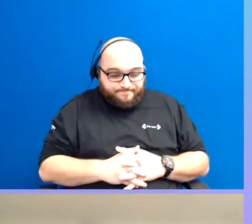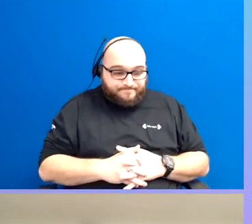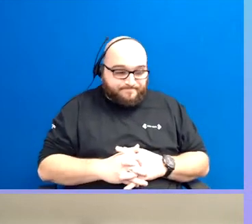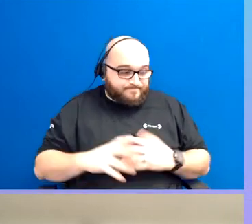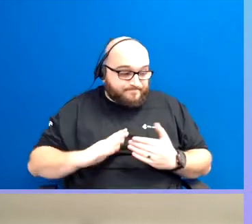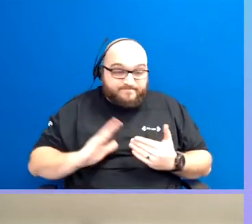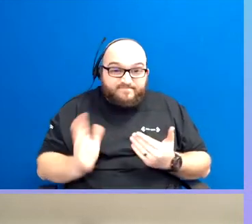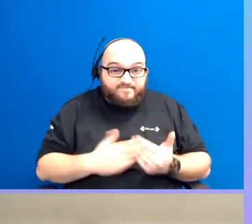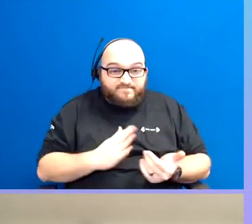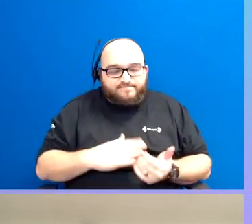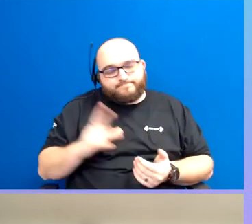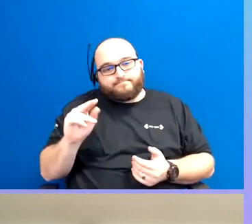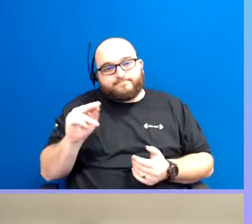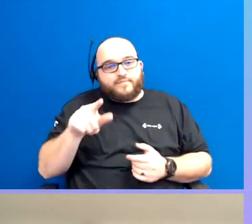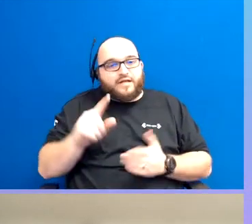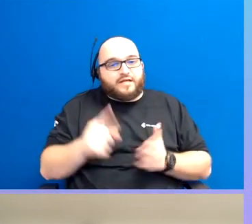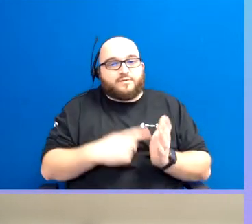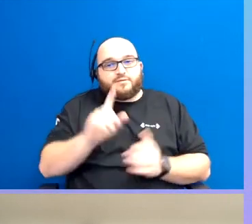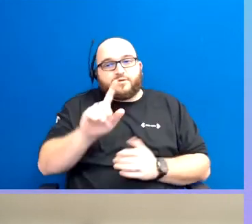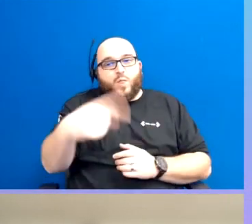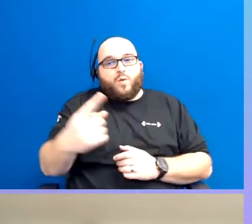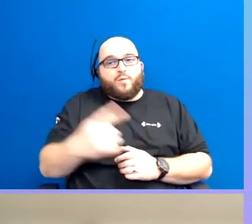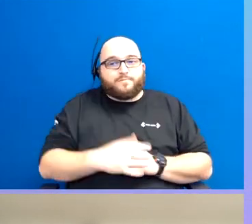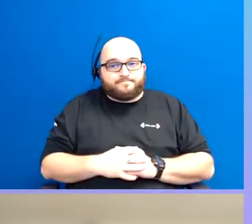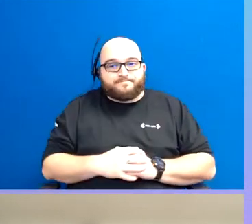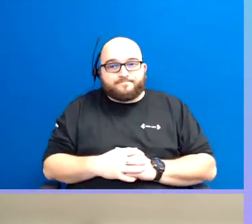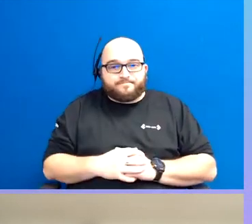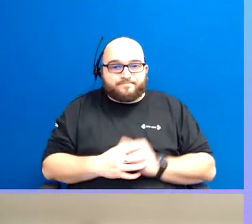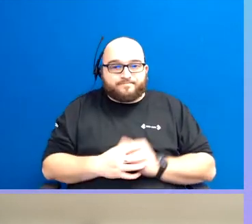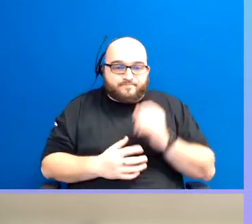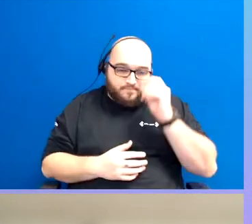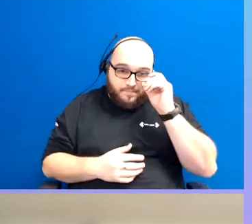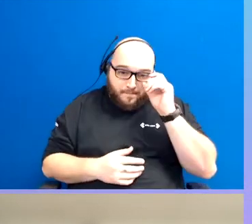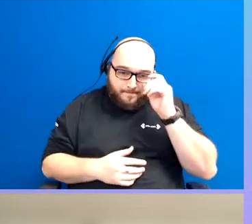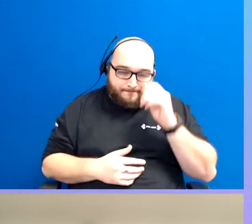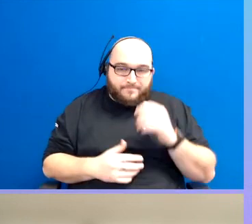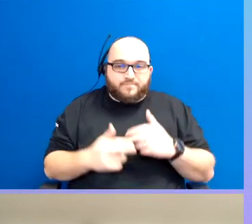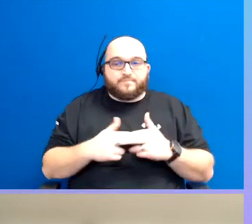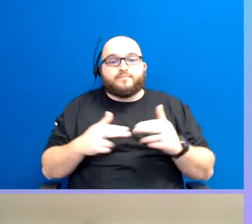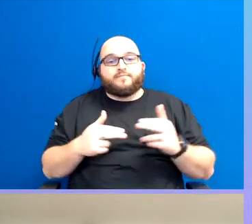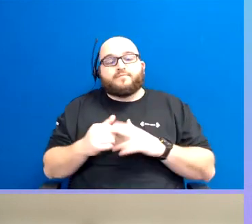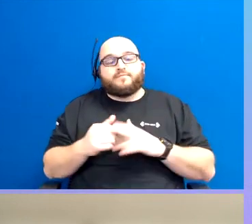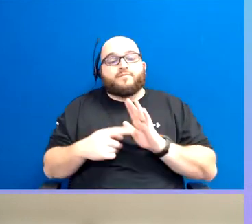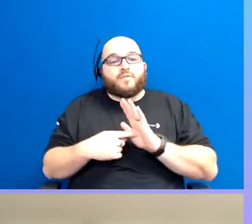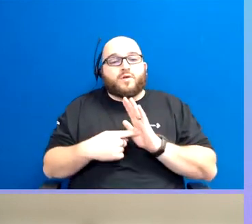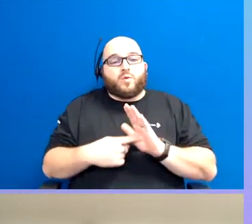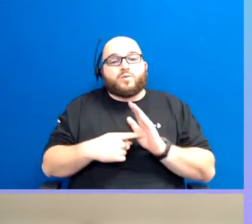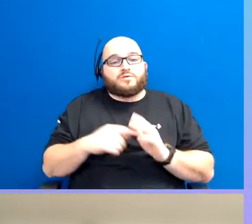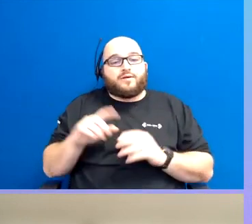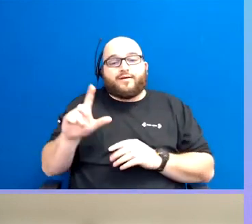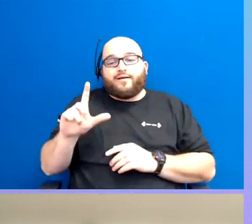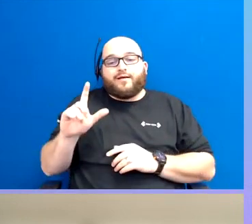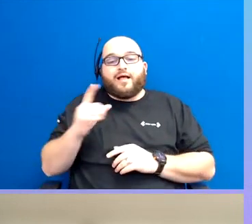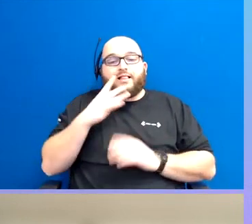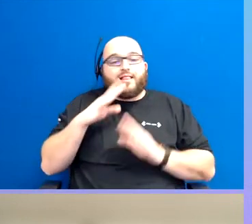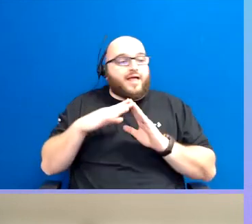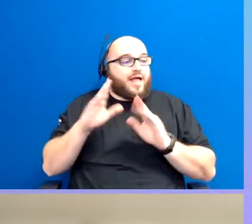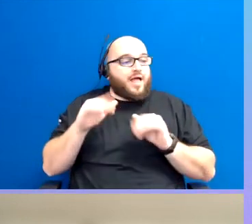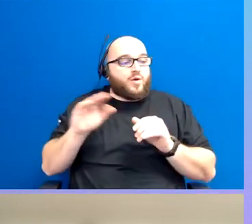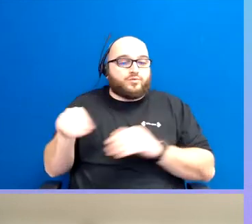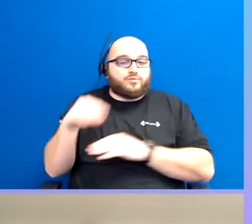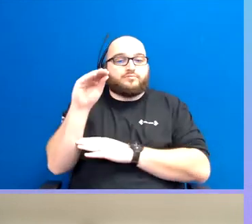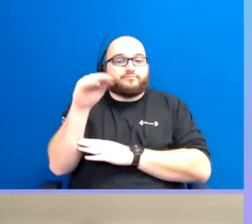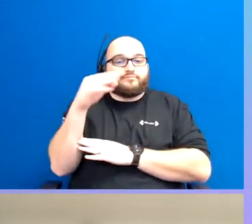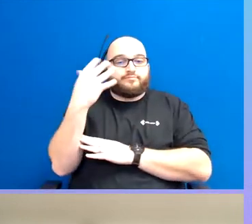and you're a lone person. So, the next slide shows a lighthouse with the waves hitting it. And sometimes